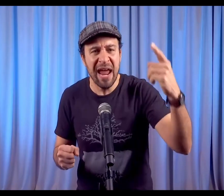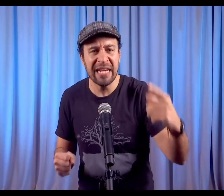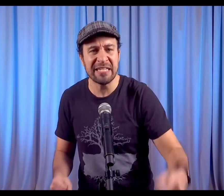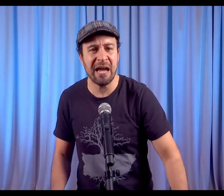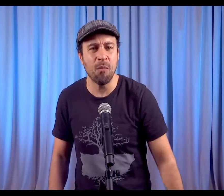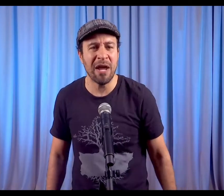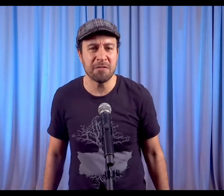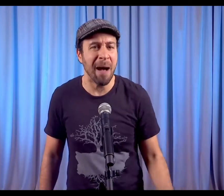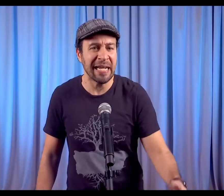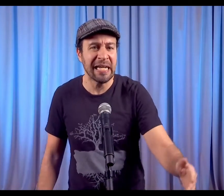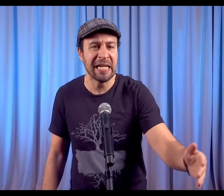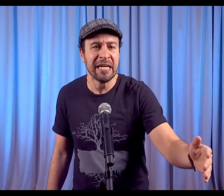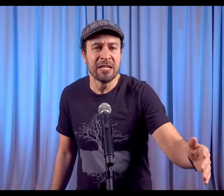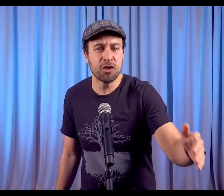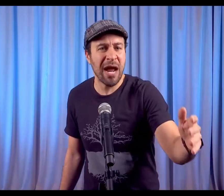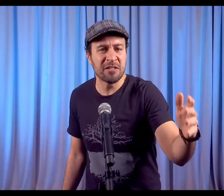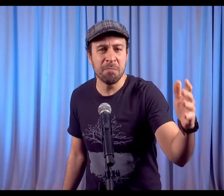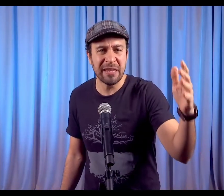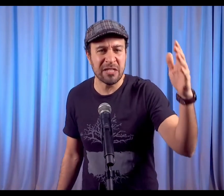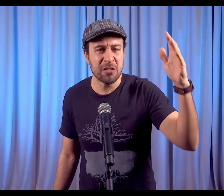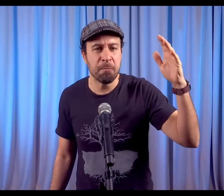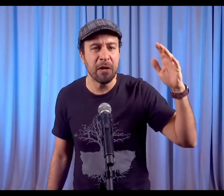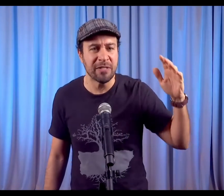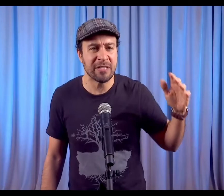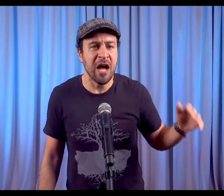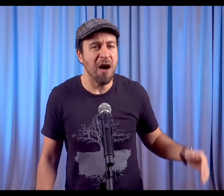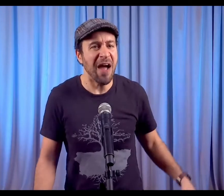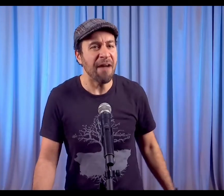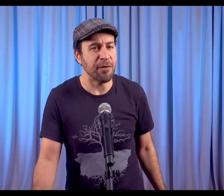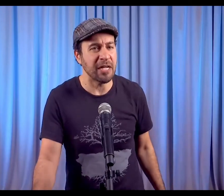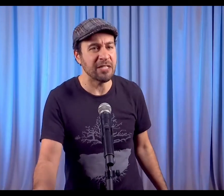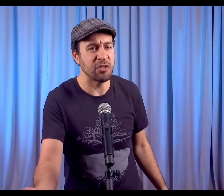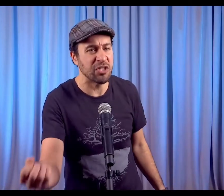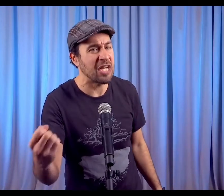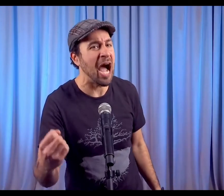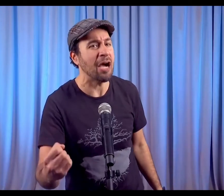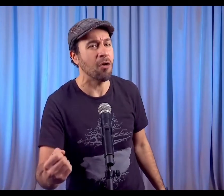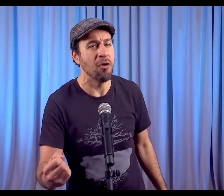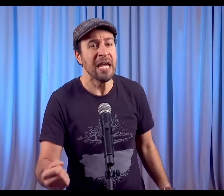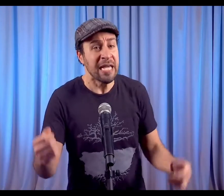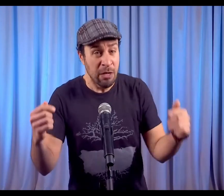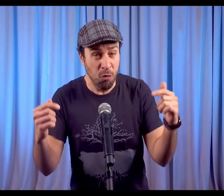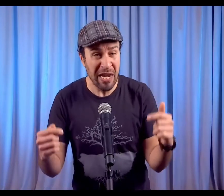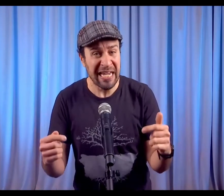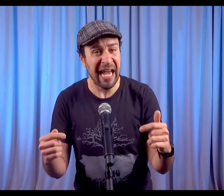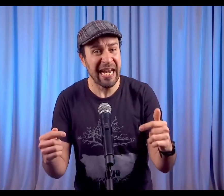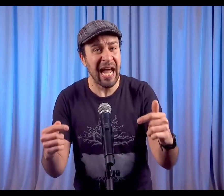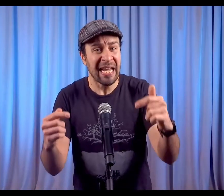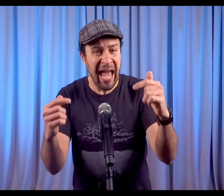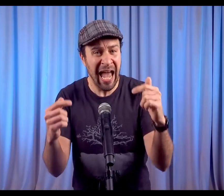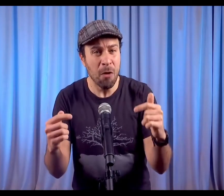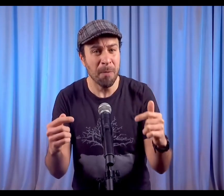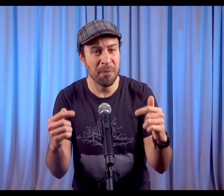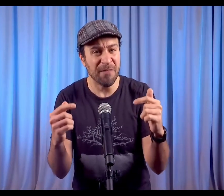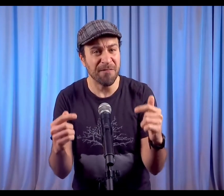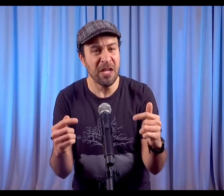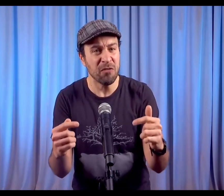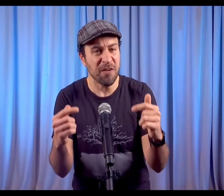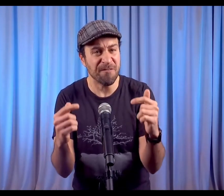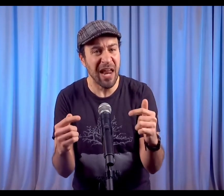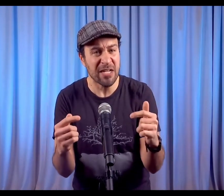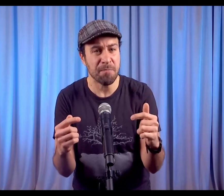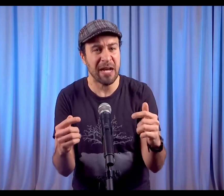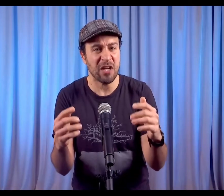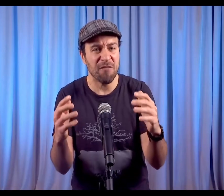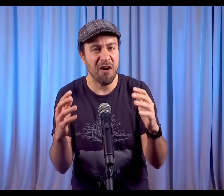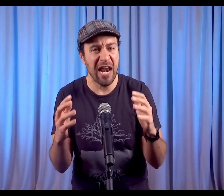we hear Eli Samuel's Baril transmit the spirits of Africans to Chicago, we cannot help but feel